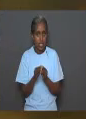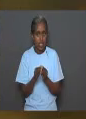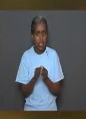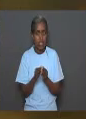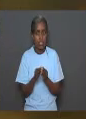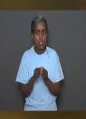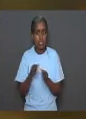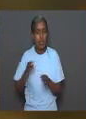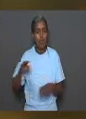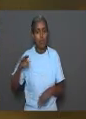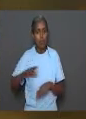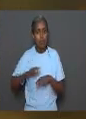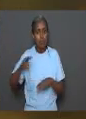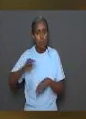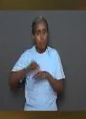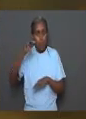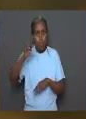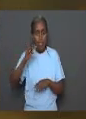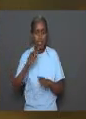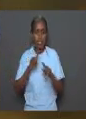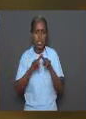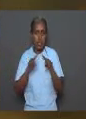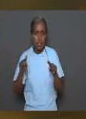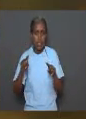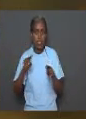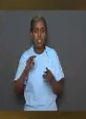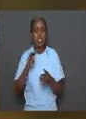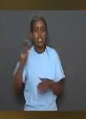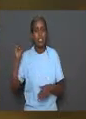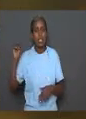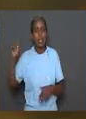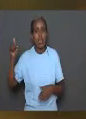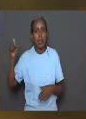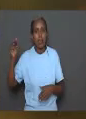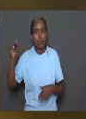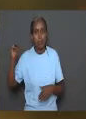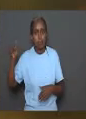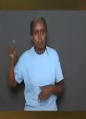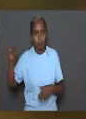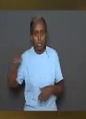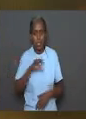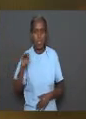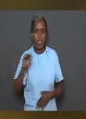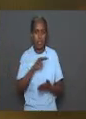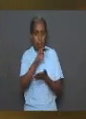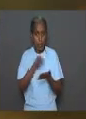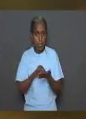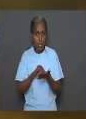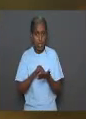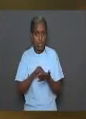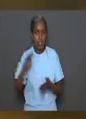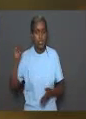mode acts differently from the mean and the median. The mode is